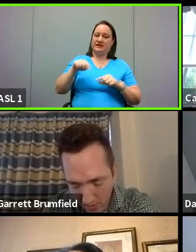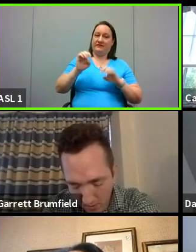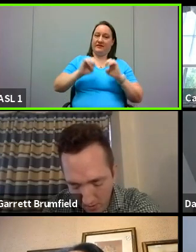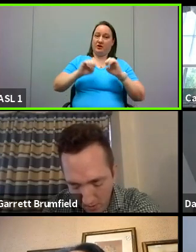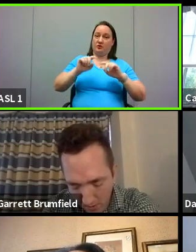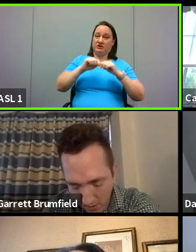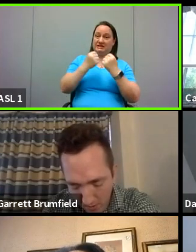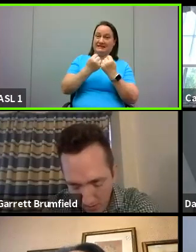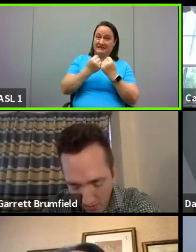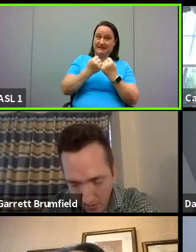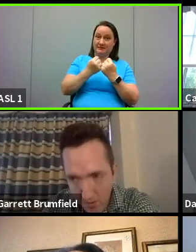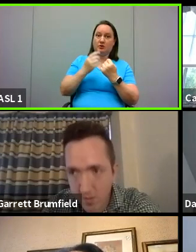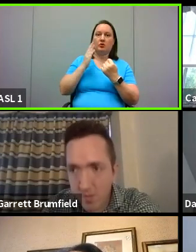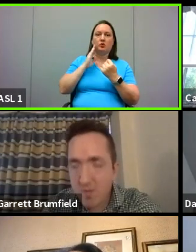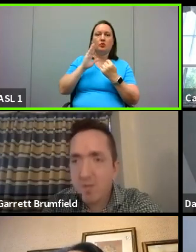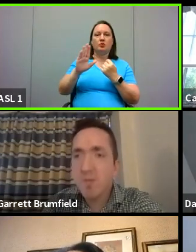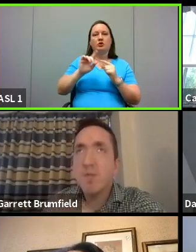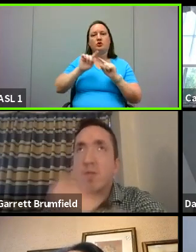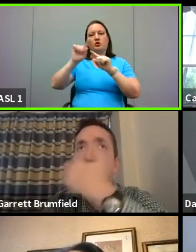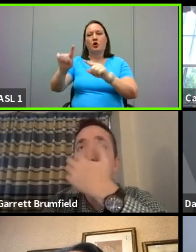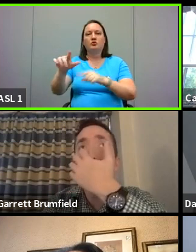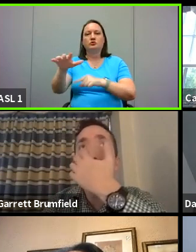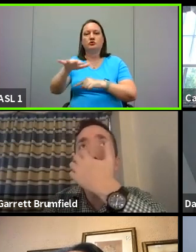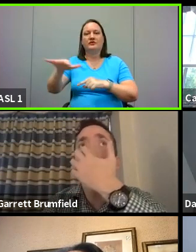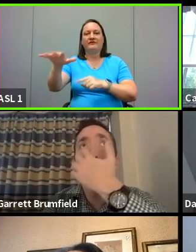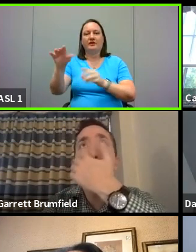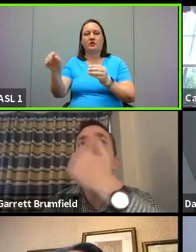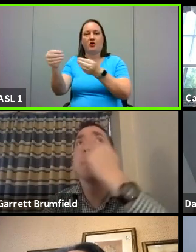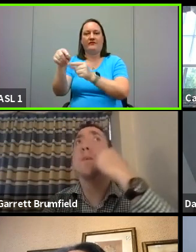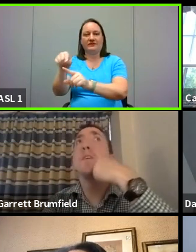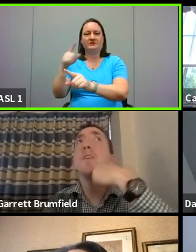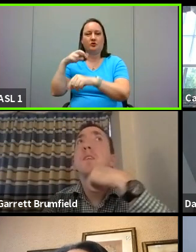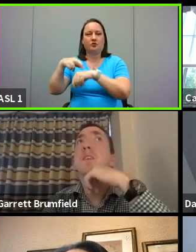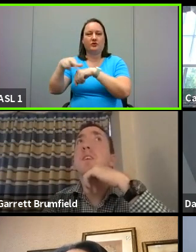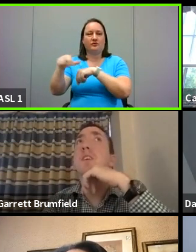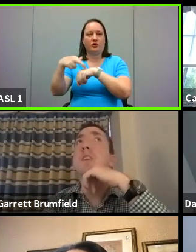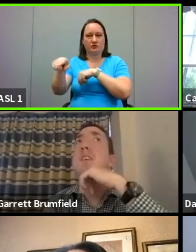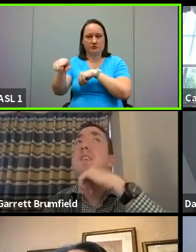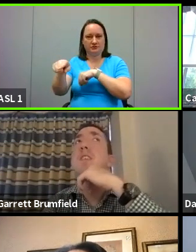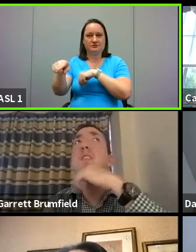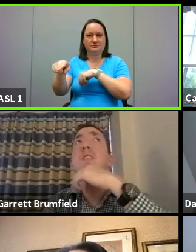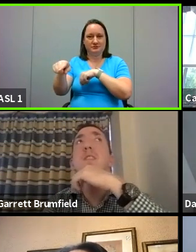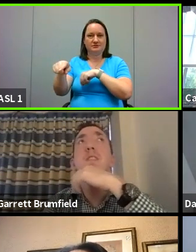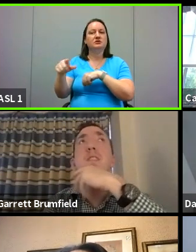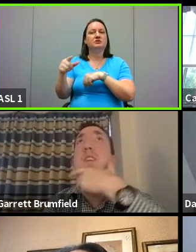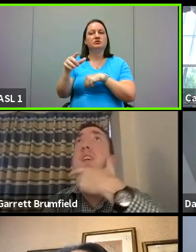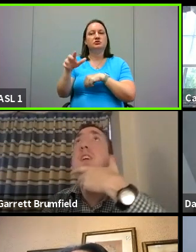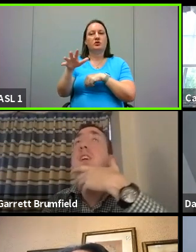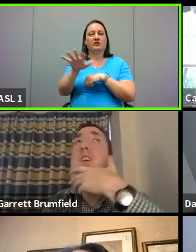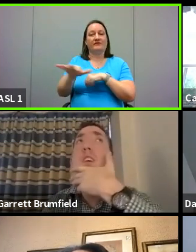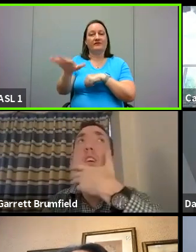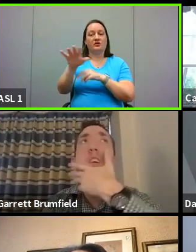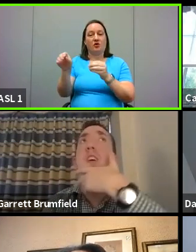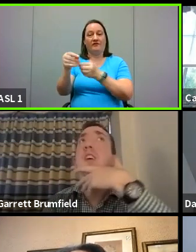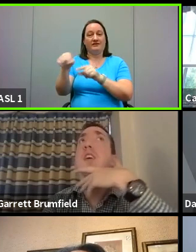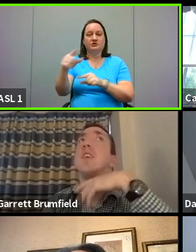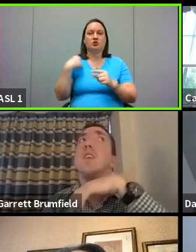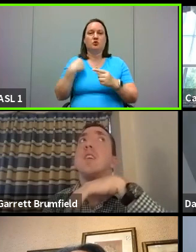do that for the field offices. Referrals. So we're actually blending services, and that's one of the things that we wanted to